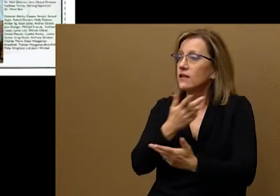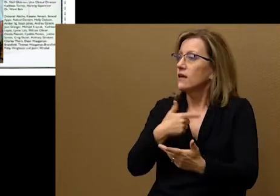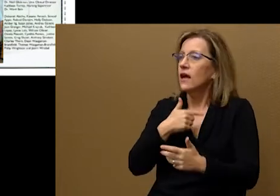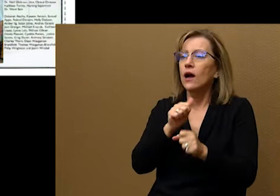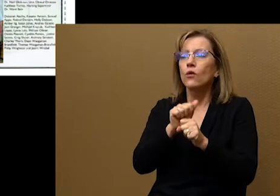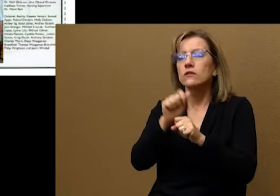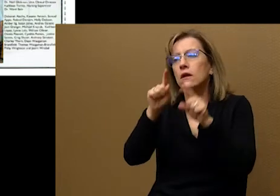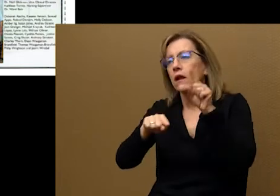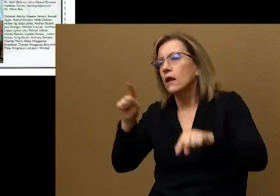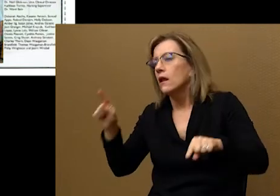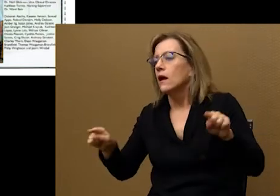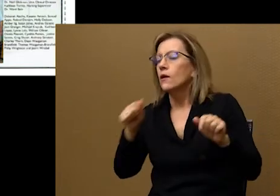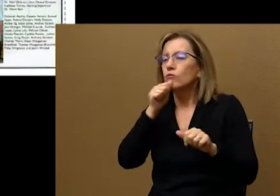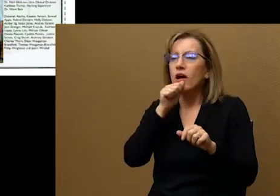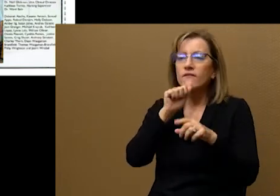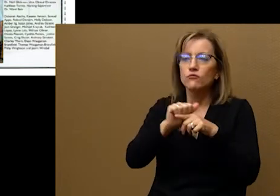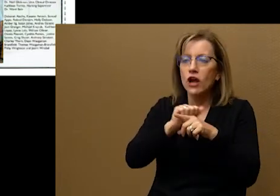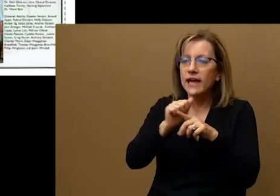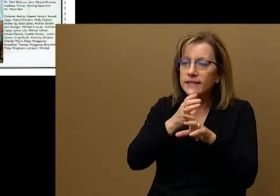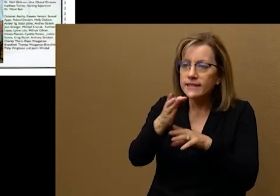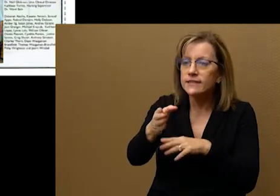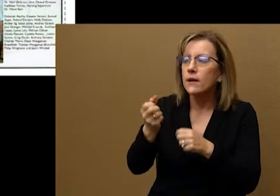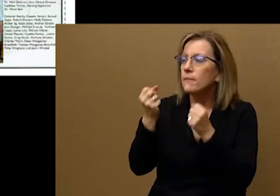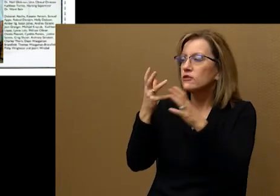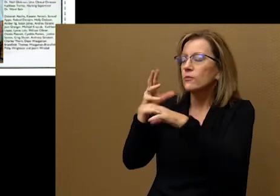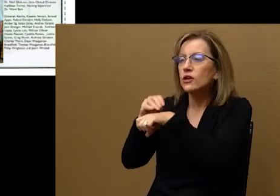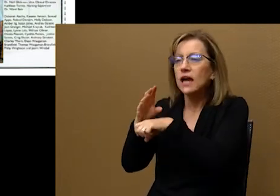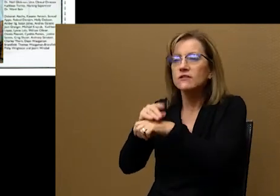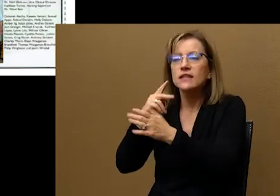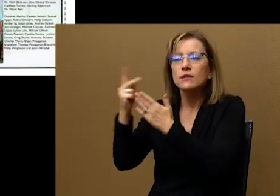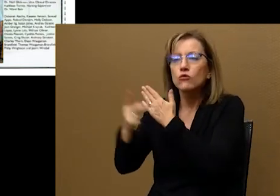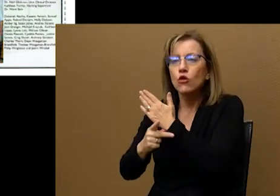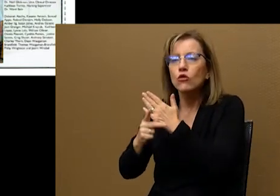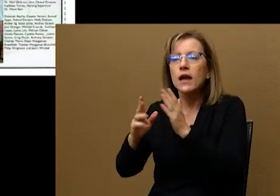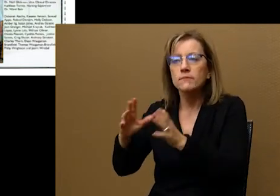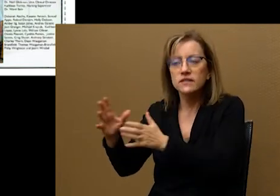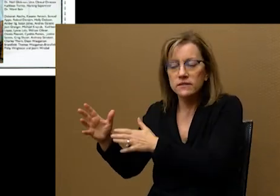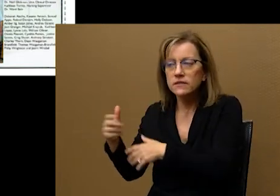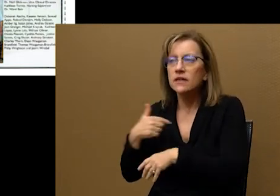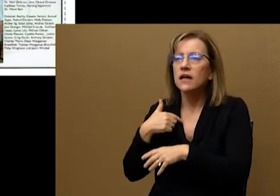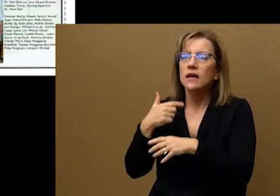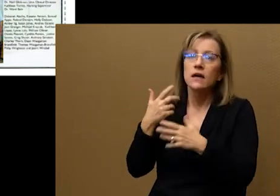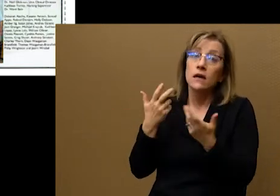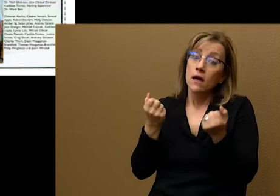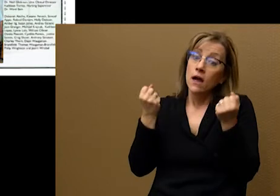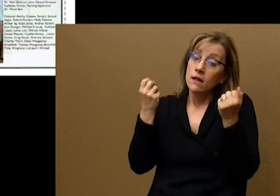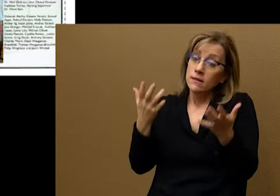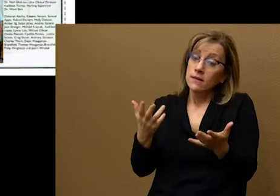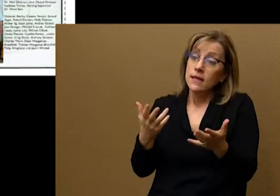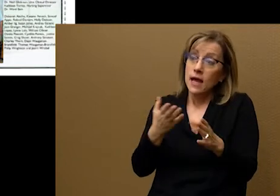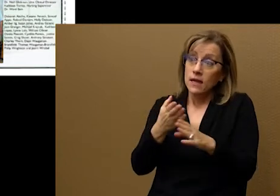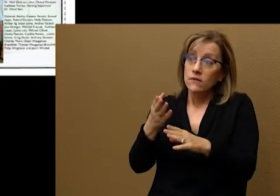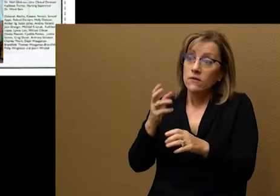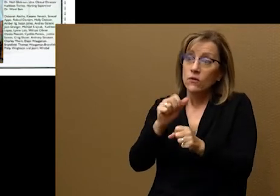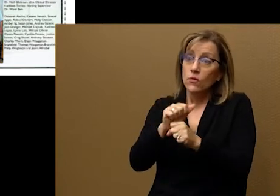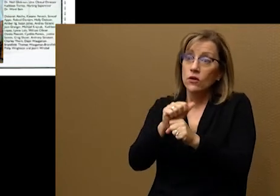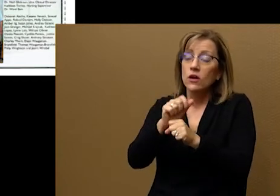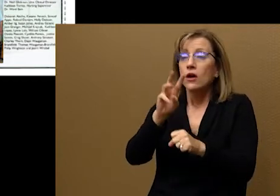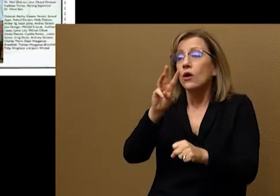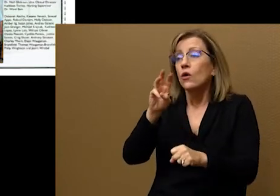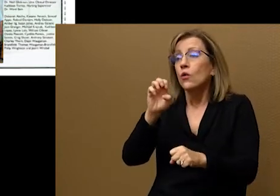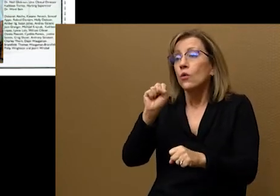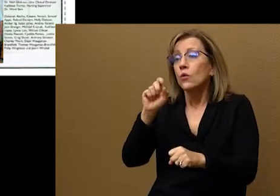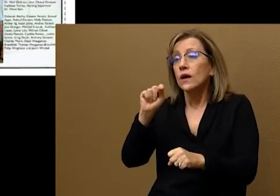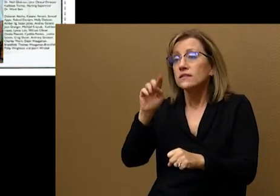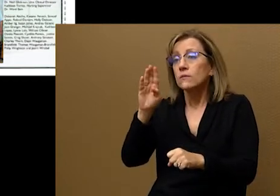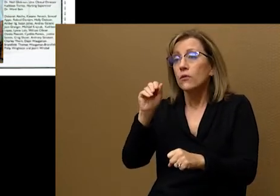worked in private practice. I've worked in multiple counseling programs. I've worked in a community. A lot of the patients